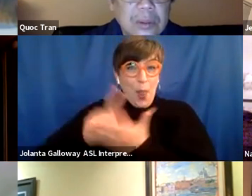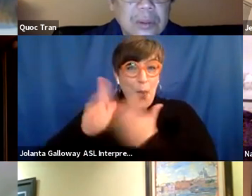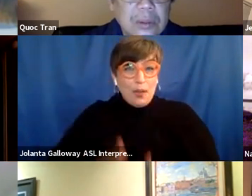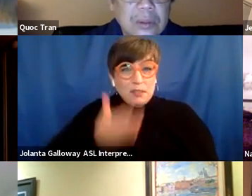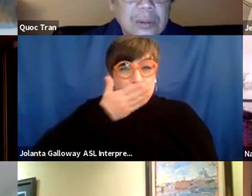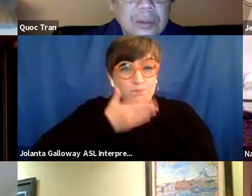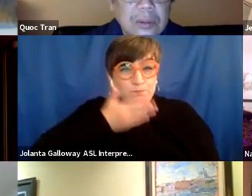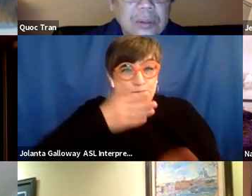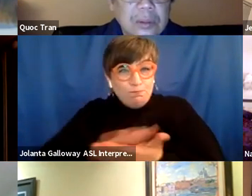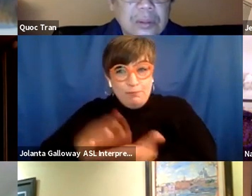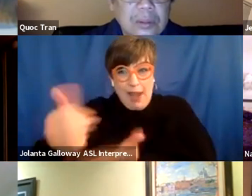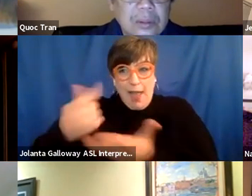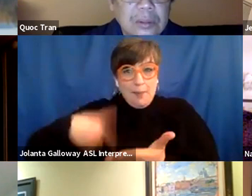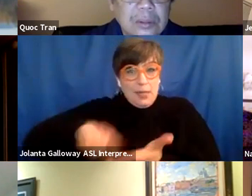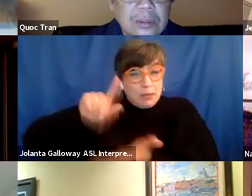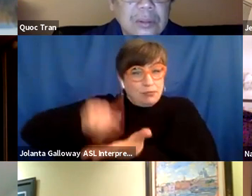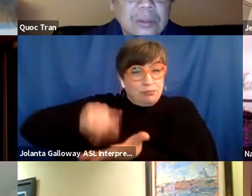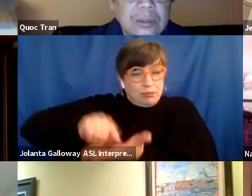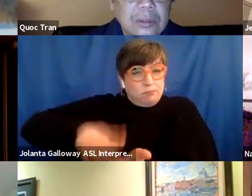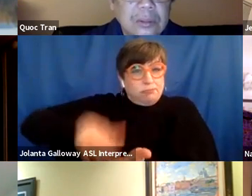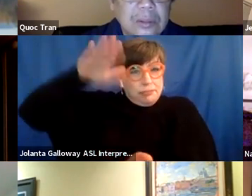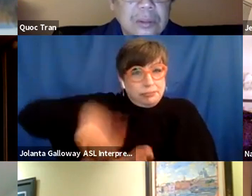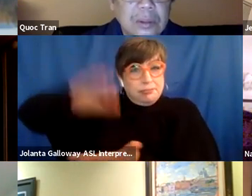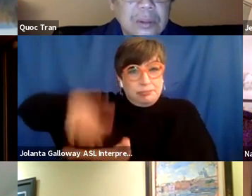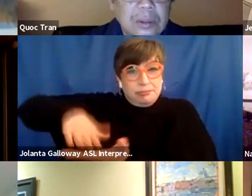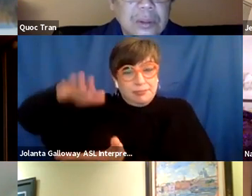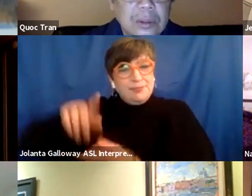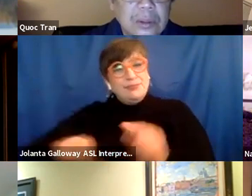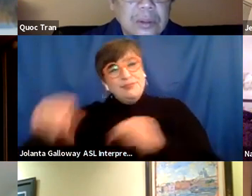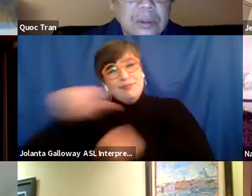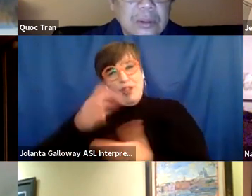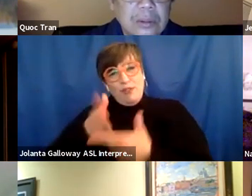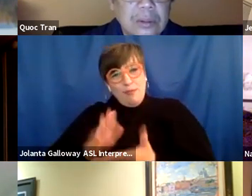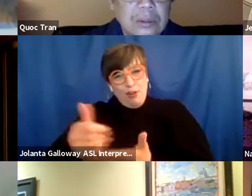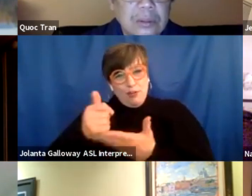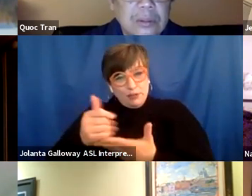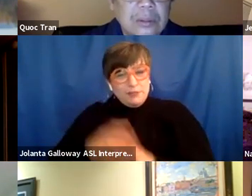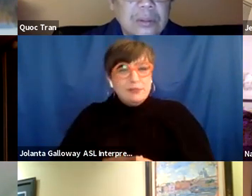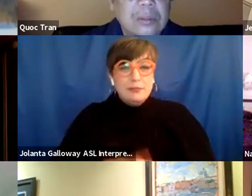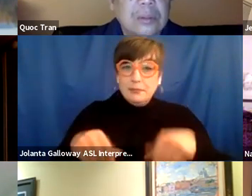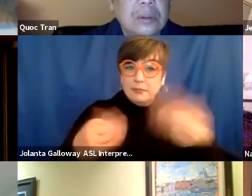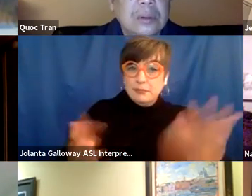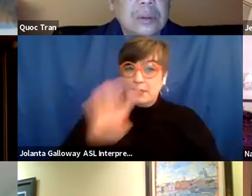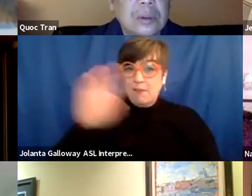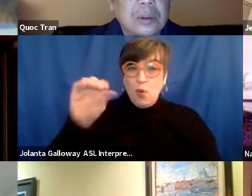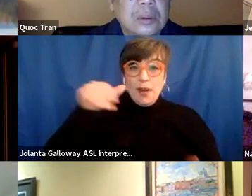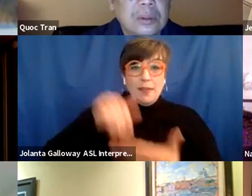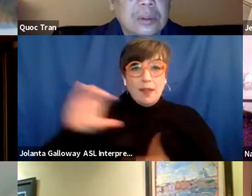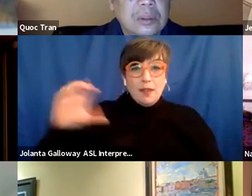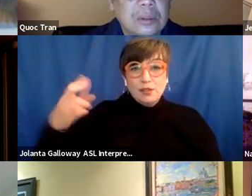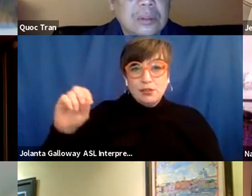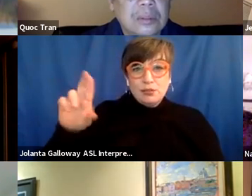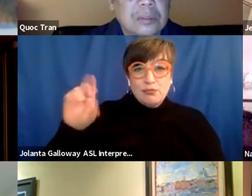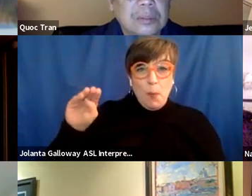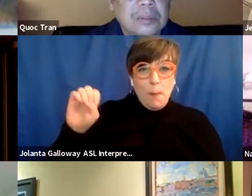few other partners who helped us with all of that printing. We had provided 40,000 Chromebooks to students